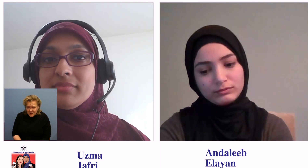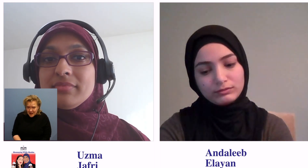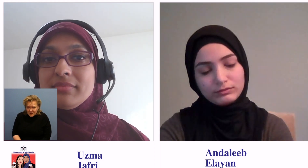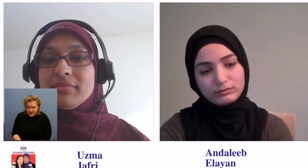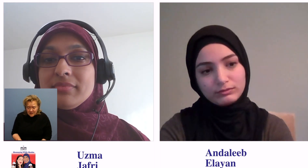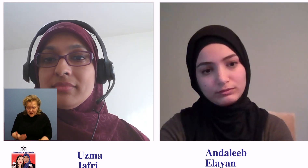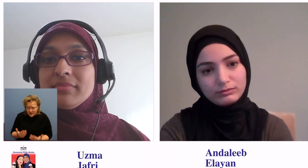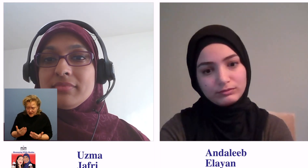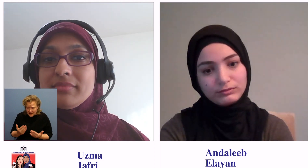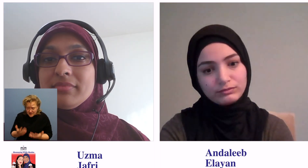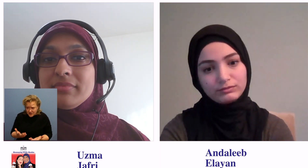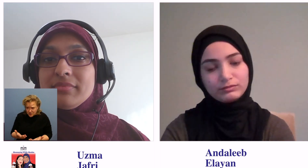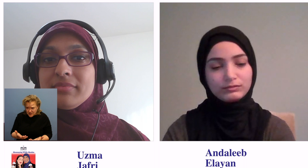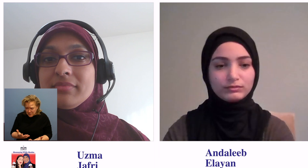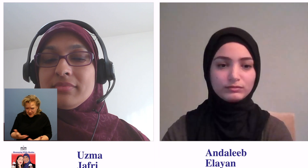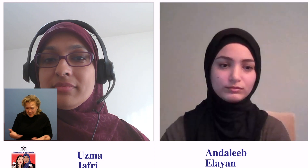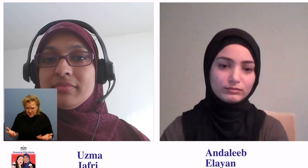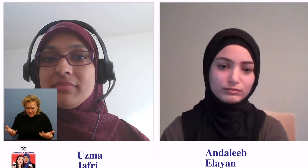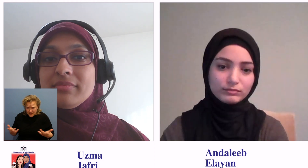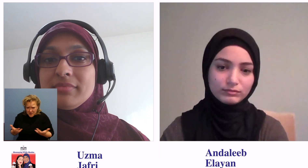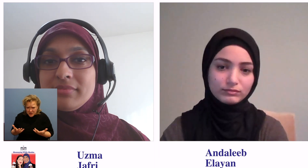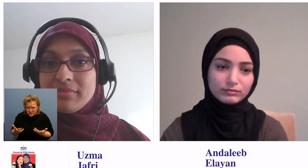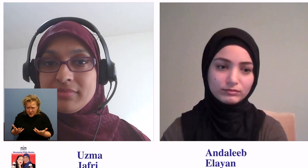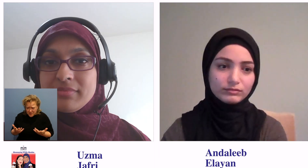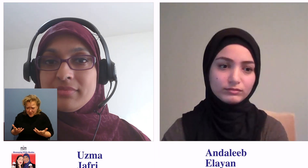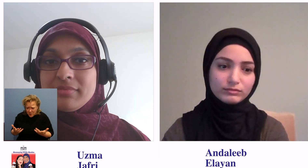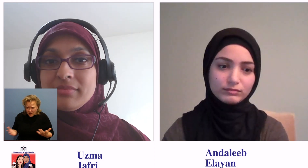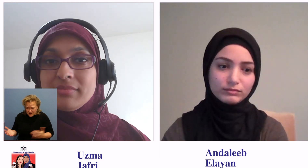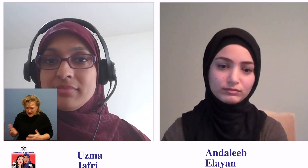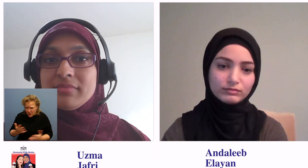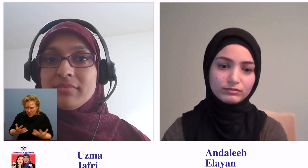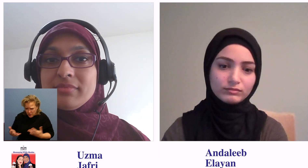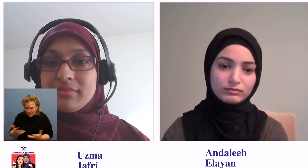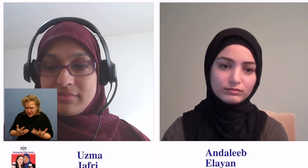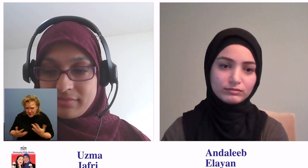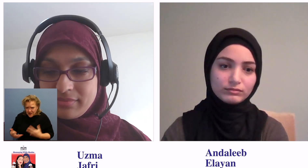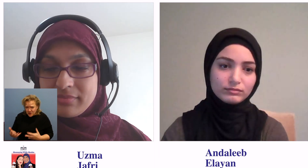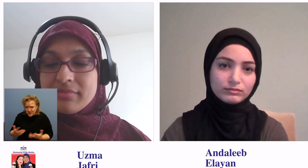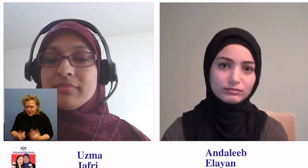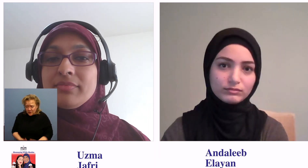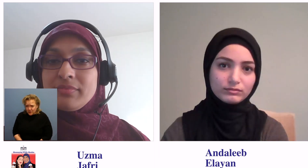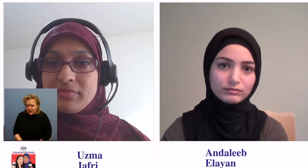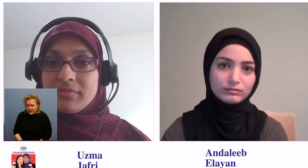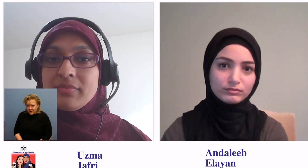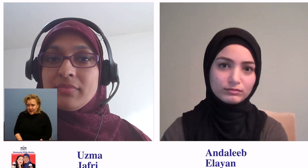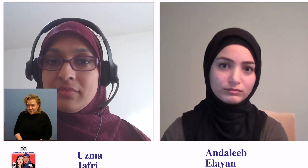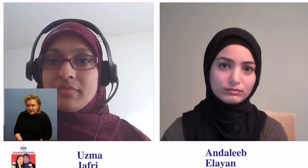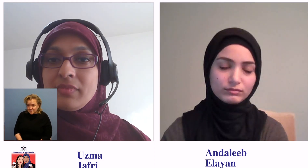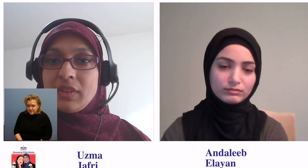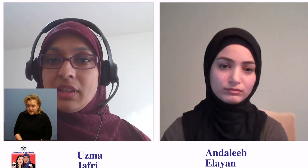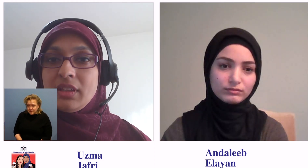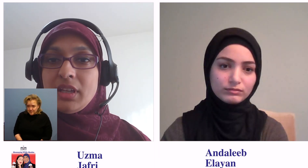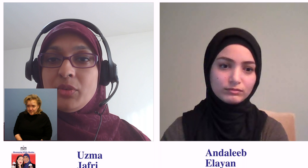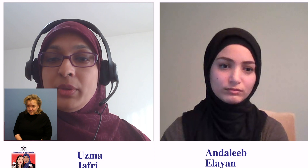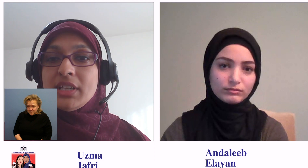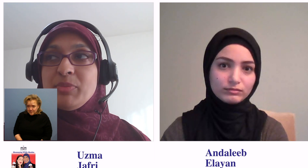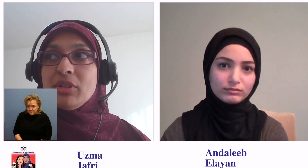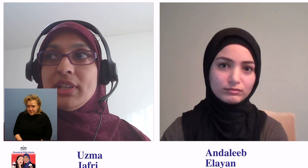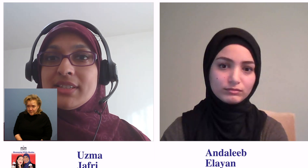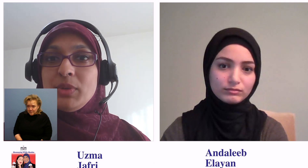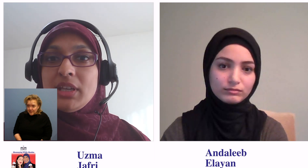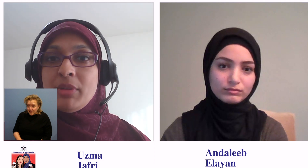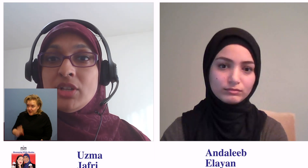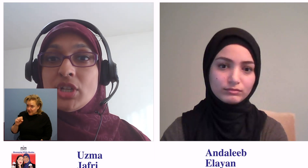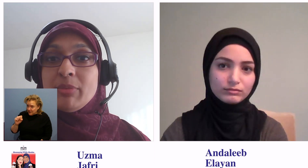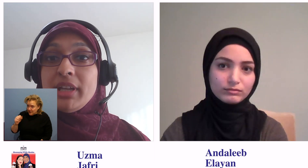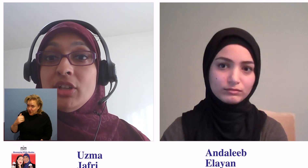thing is that the deaf students can pick up information from them all day, all around them, not just what they're learning in class. Yeah. We had a